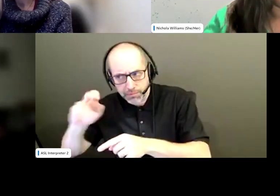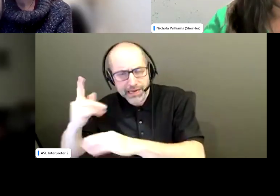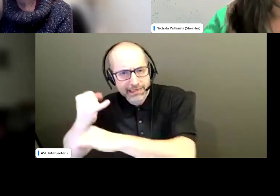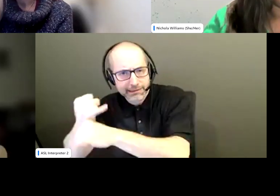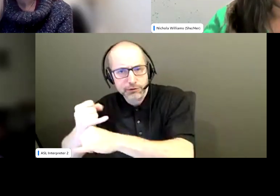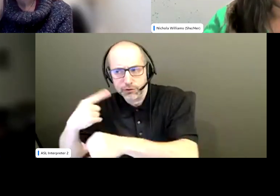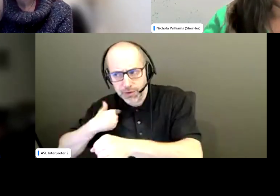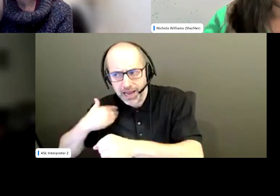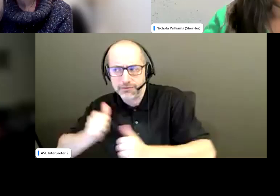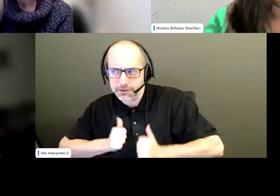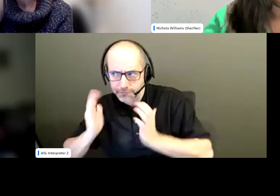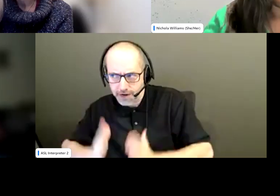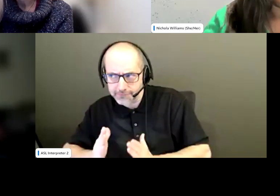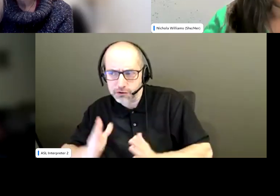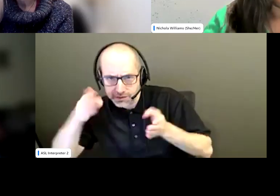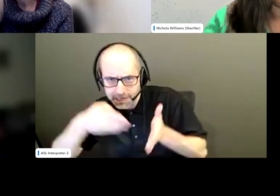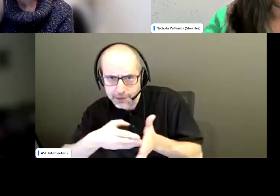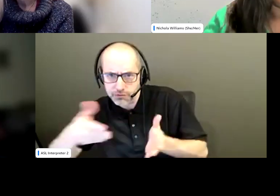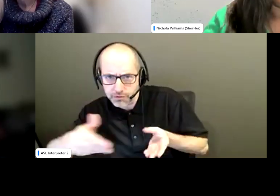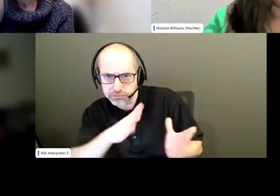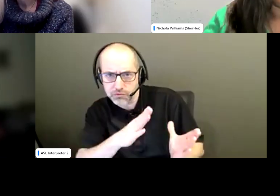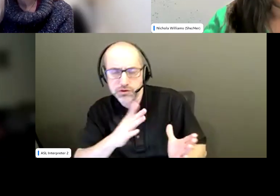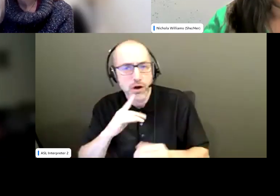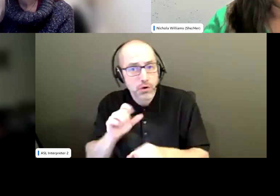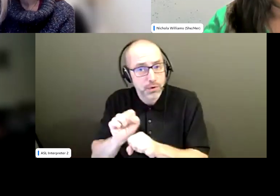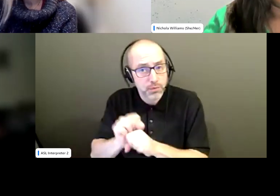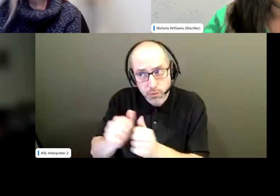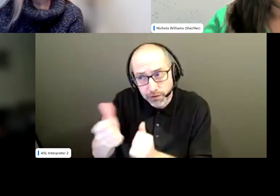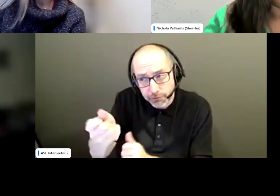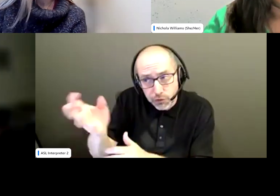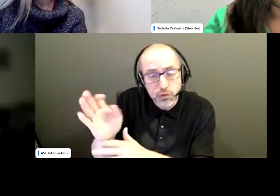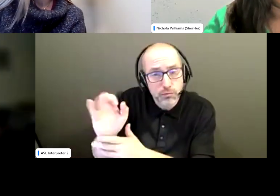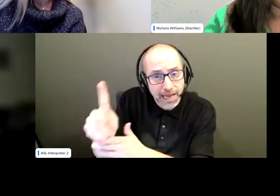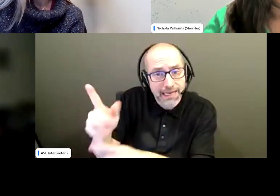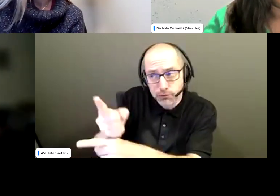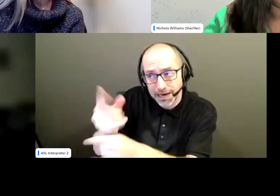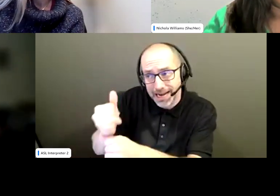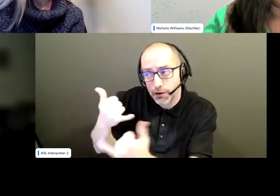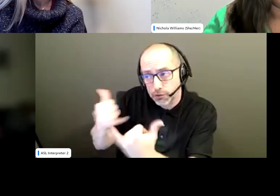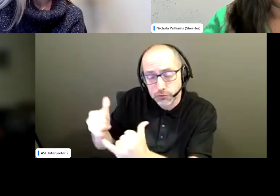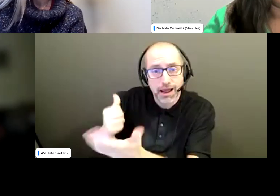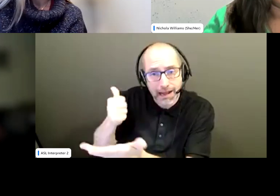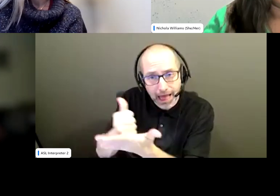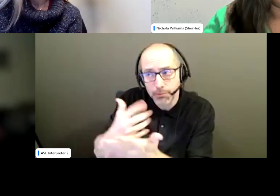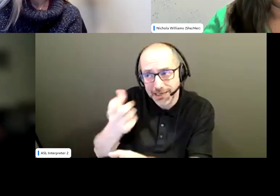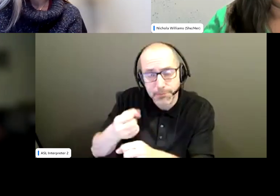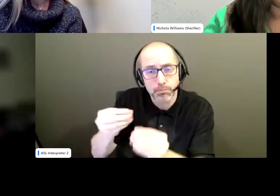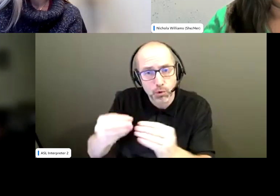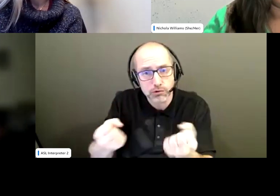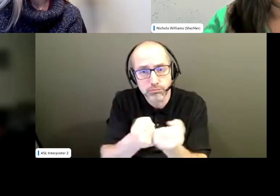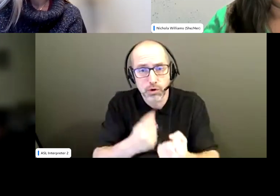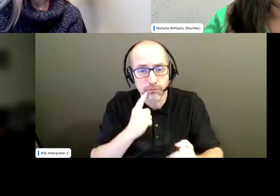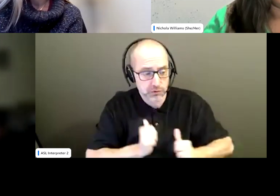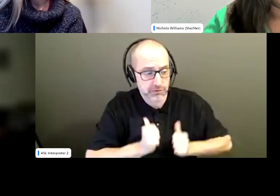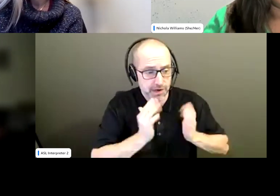one for us. We're working with a few banks right now to help get supports for survivors across Canada. Michaela, did you have